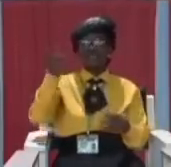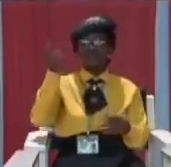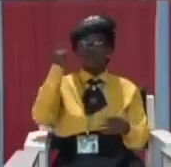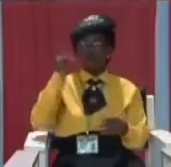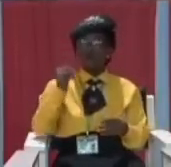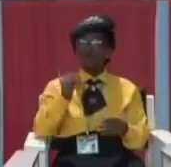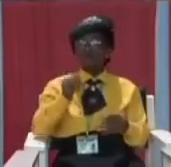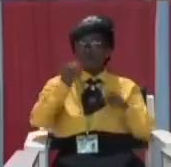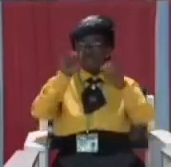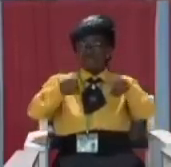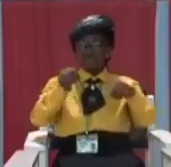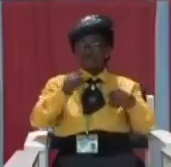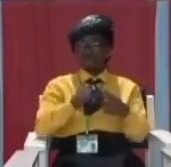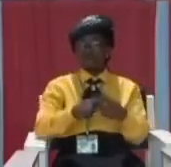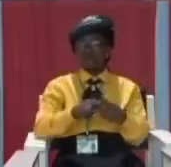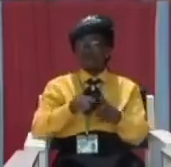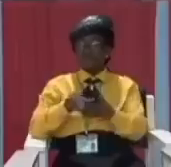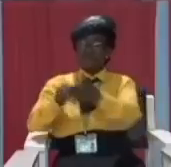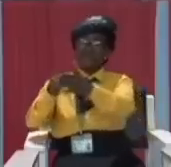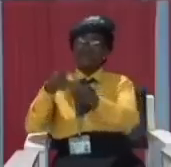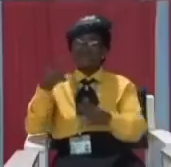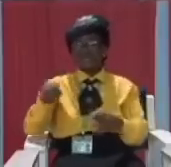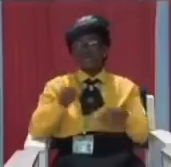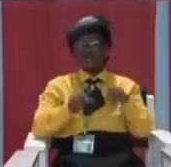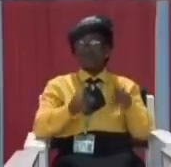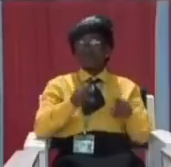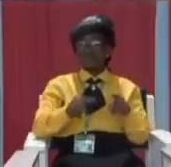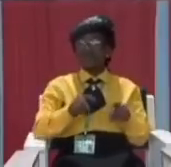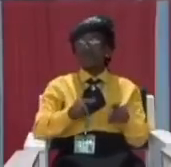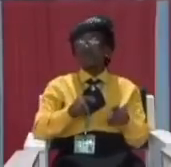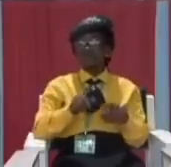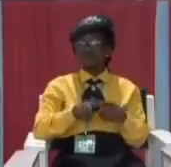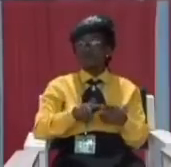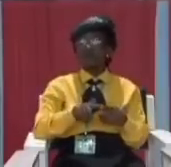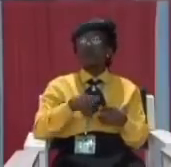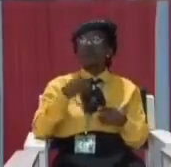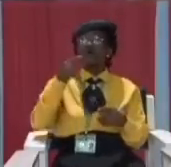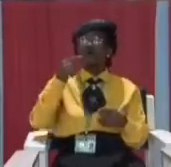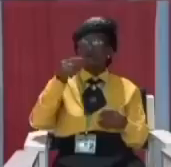the people. They made just one shout and the wall of Jericho fell.